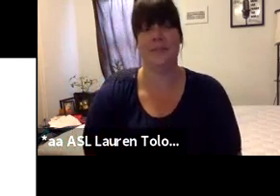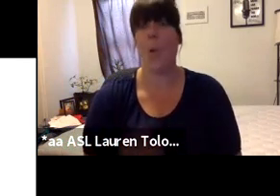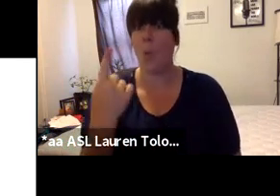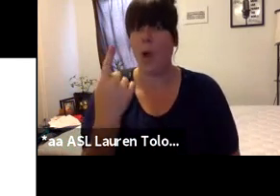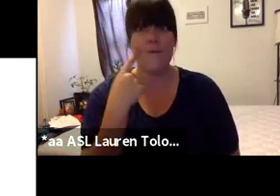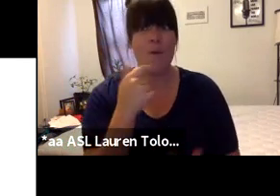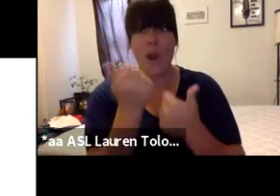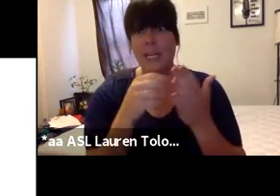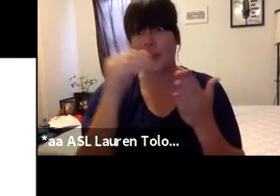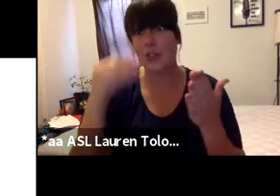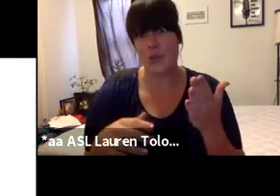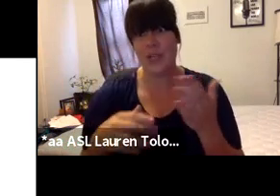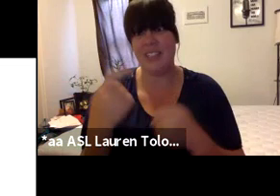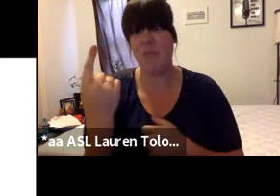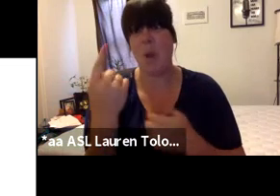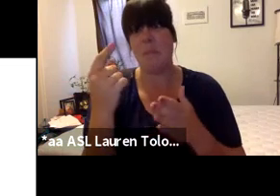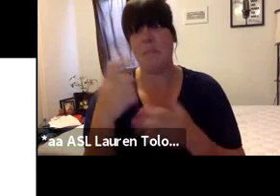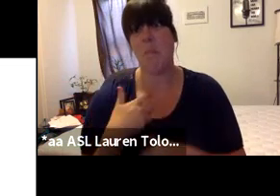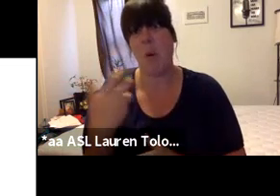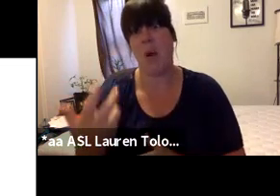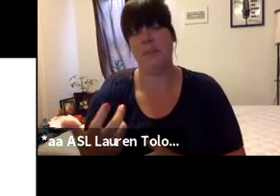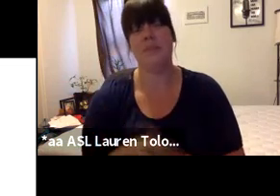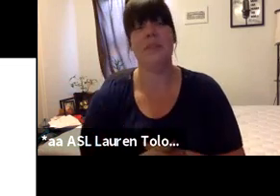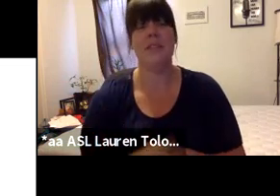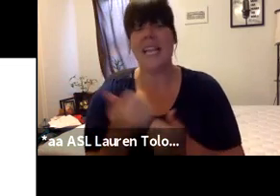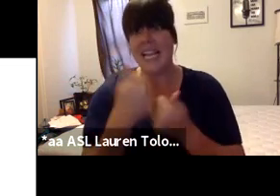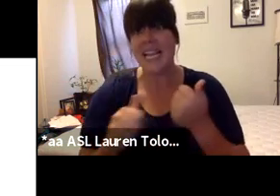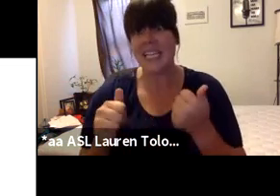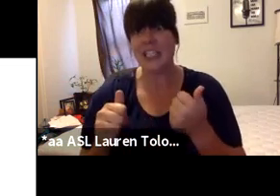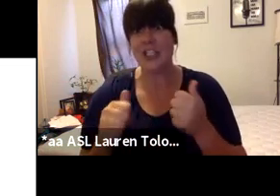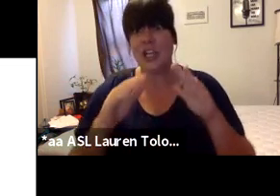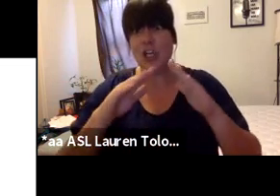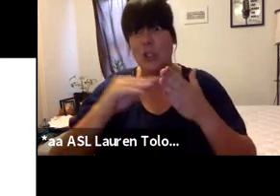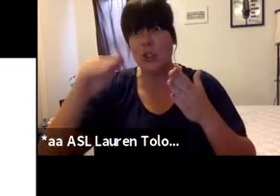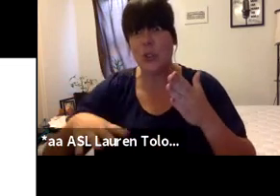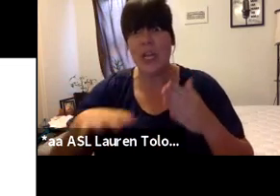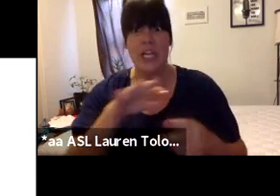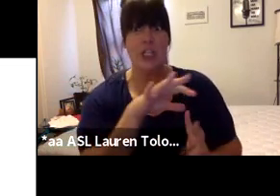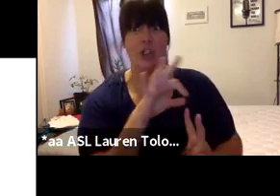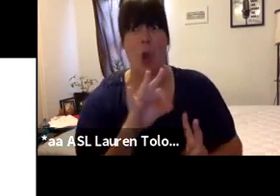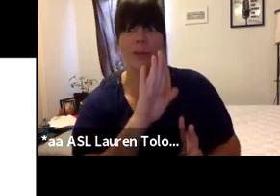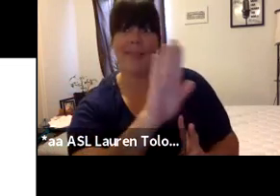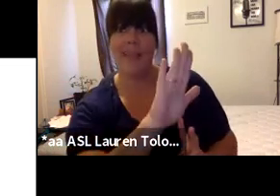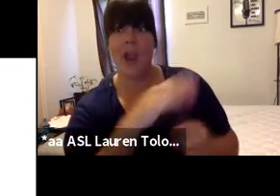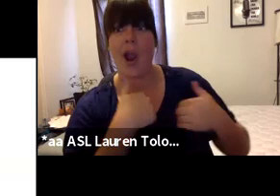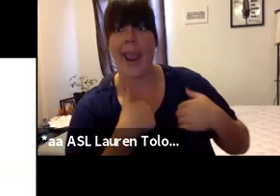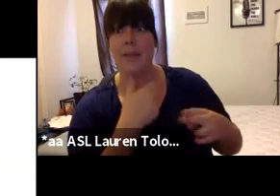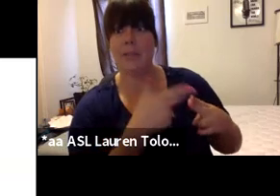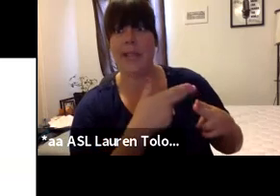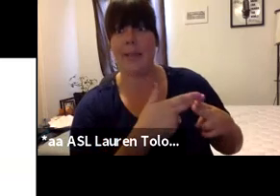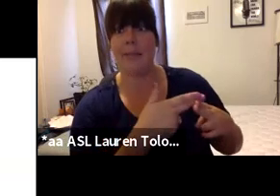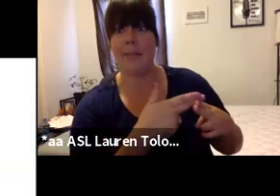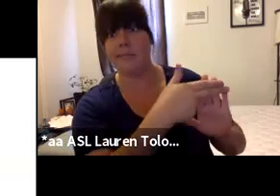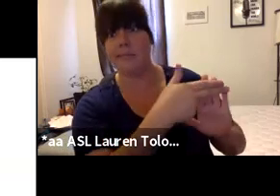class chose their own animal name that they went by this year. And so they each